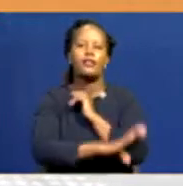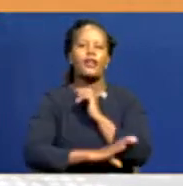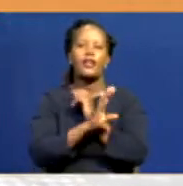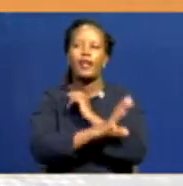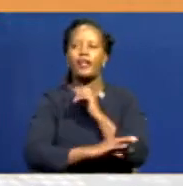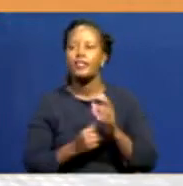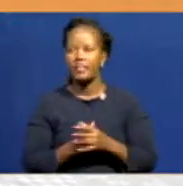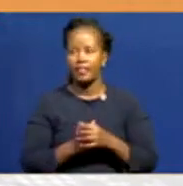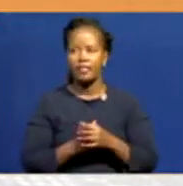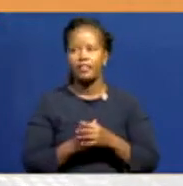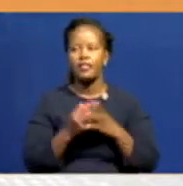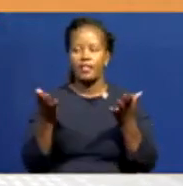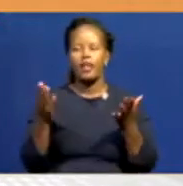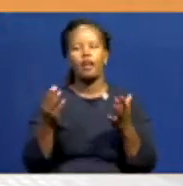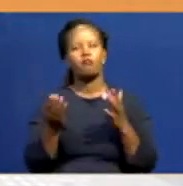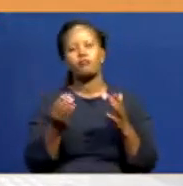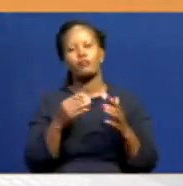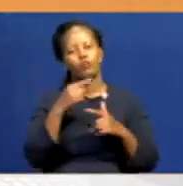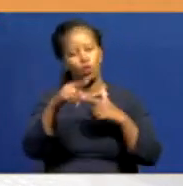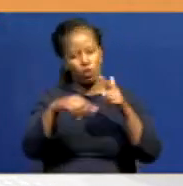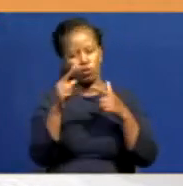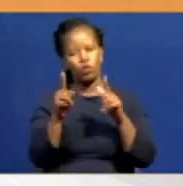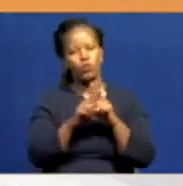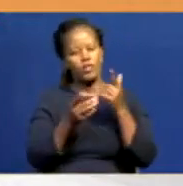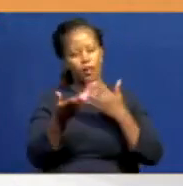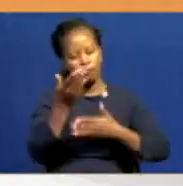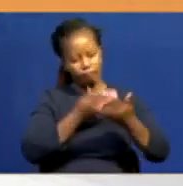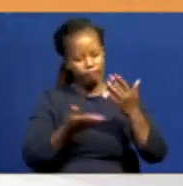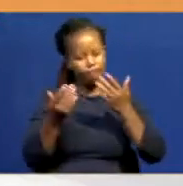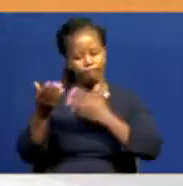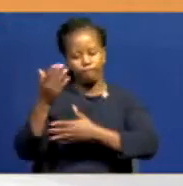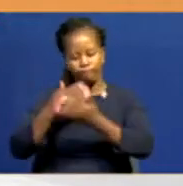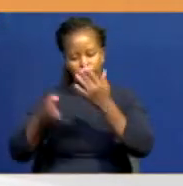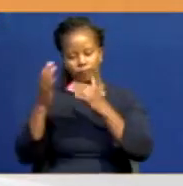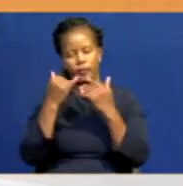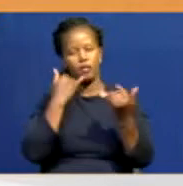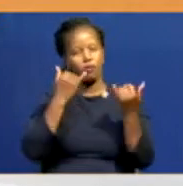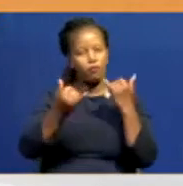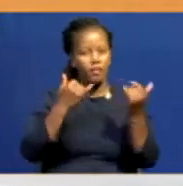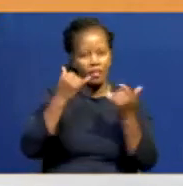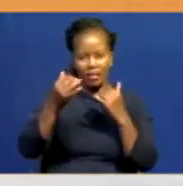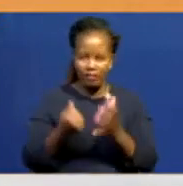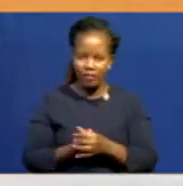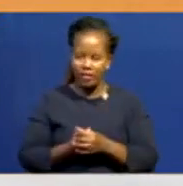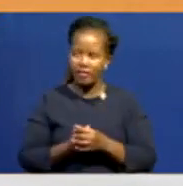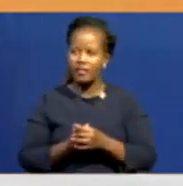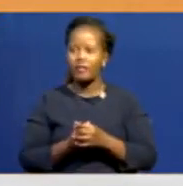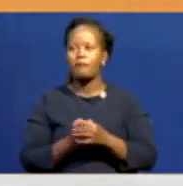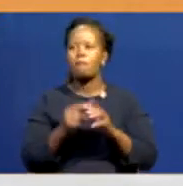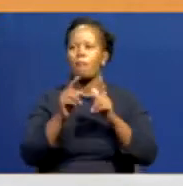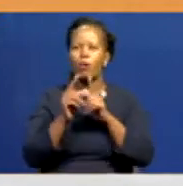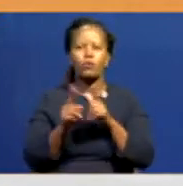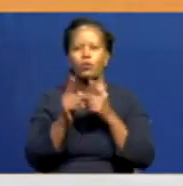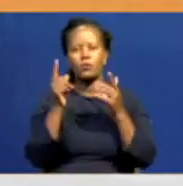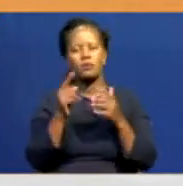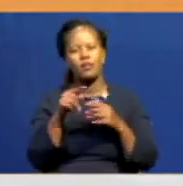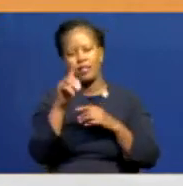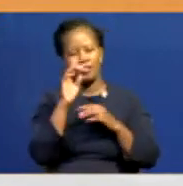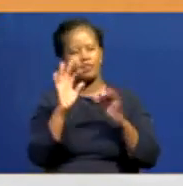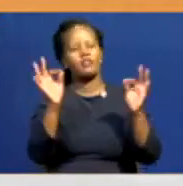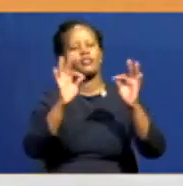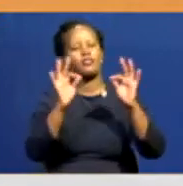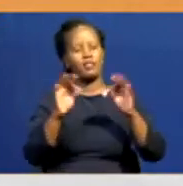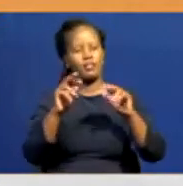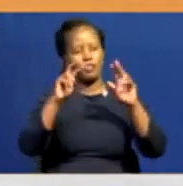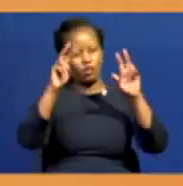back to the sports check, of course, last segment of this particular, the last part of the interviews, and what an interesting topic